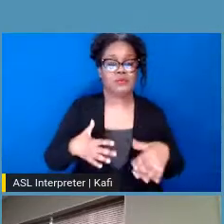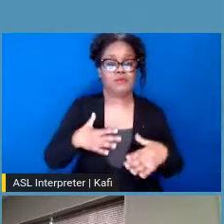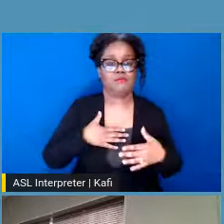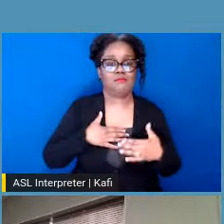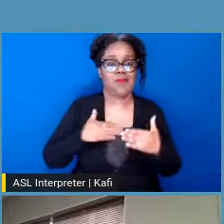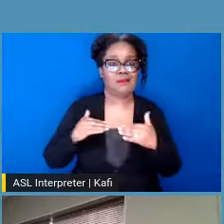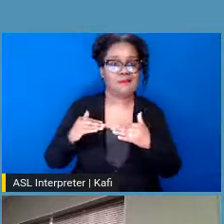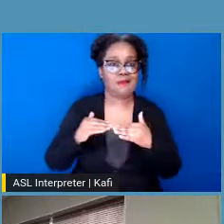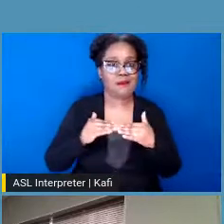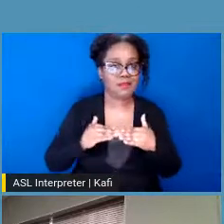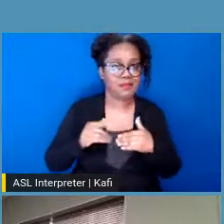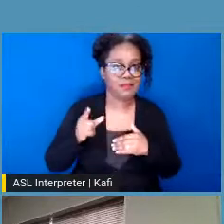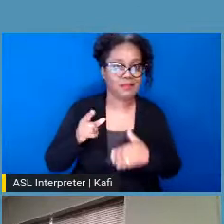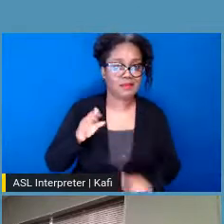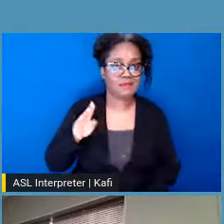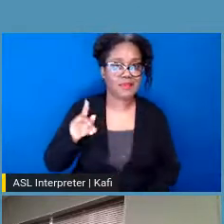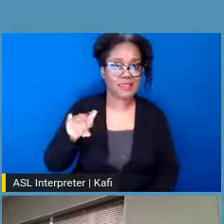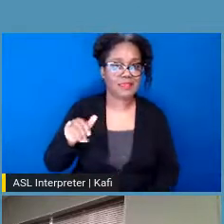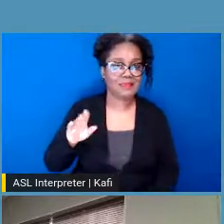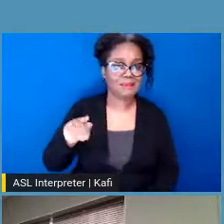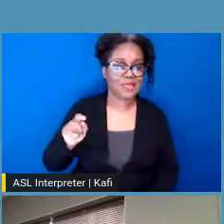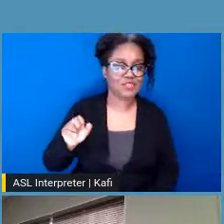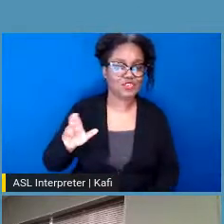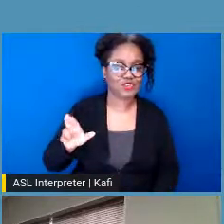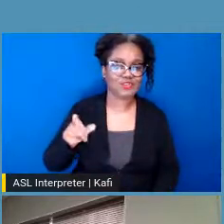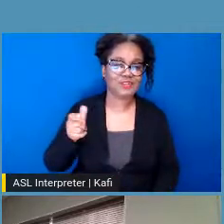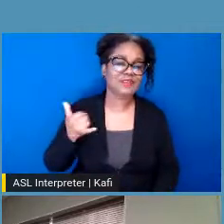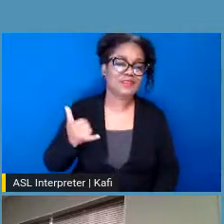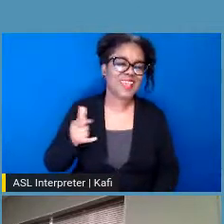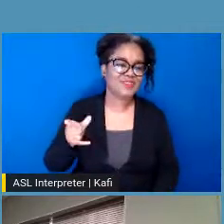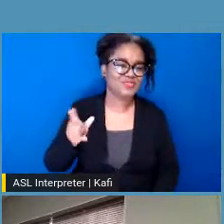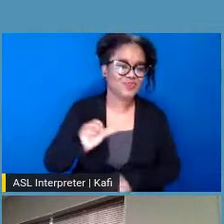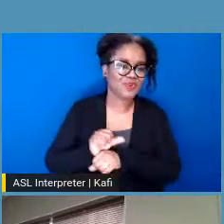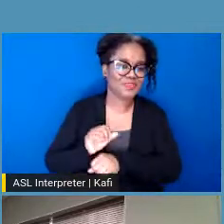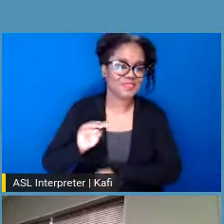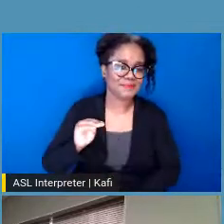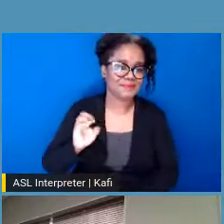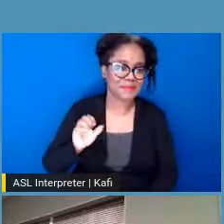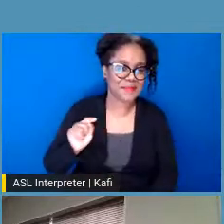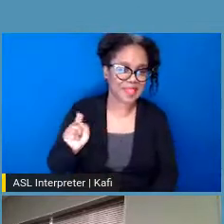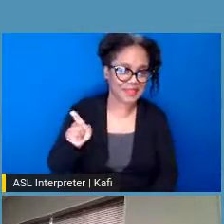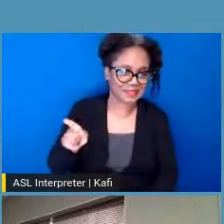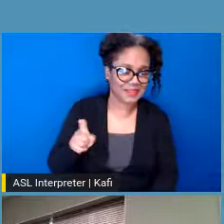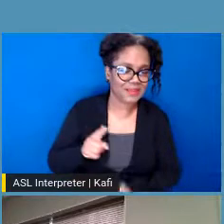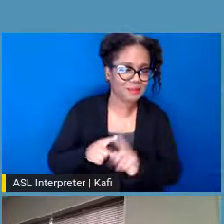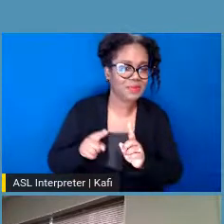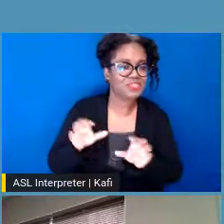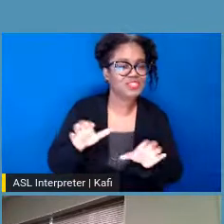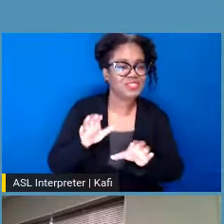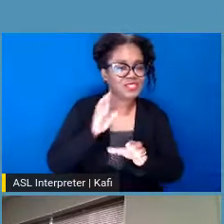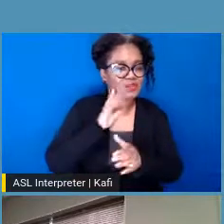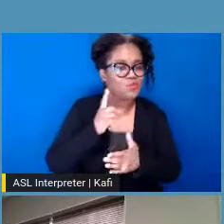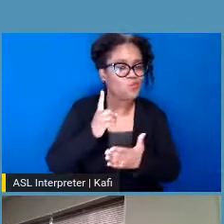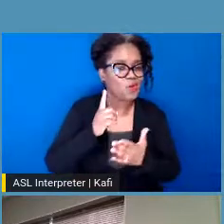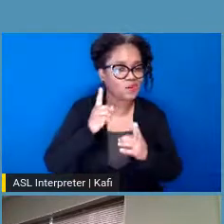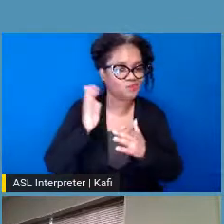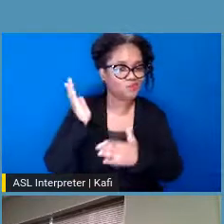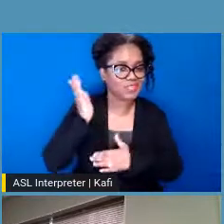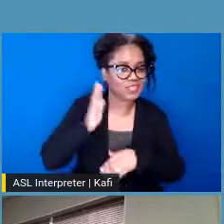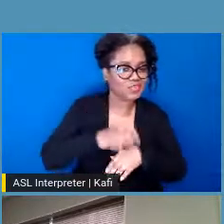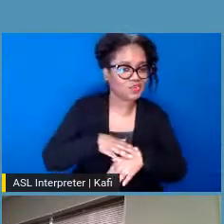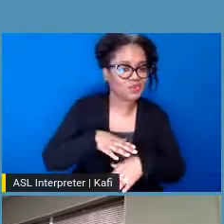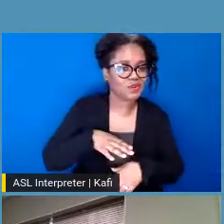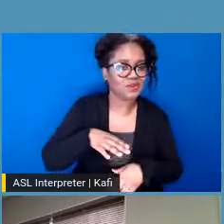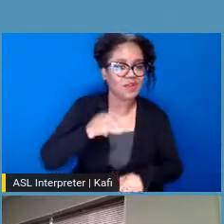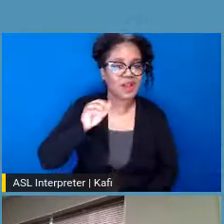think. And she did a presentation for AAM a while ago about object photography on a budget, and has been a